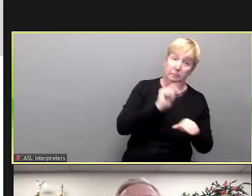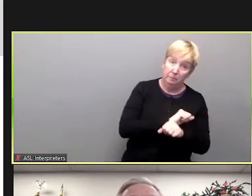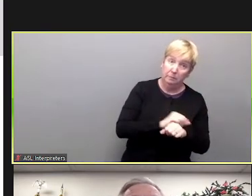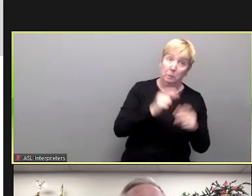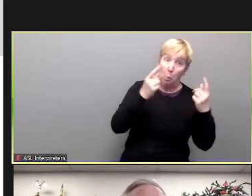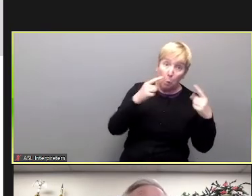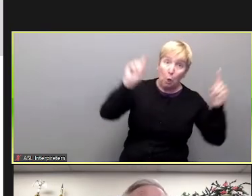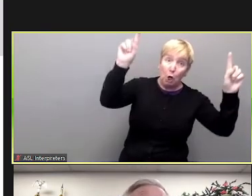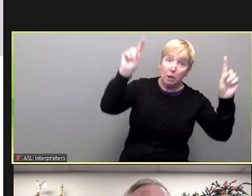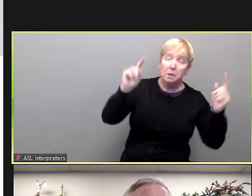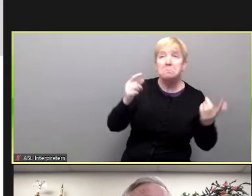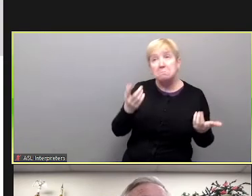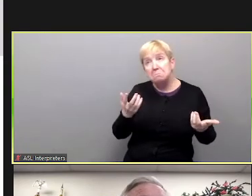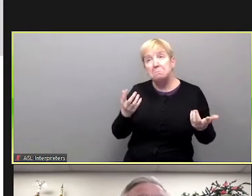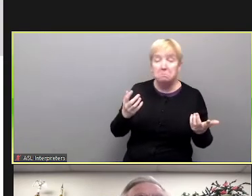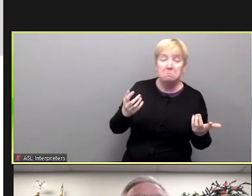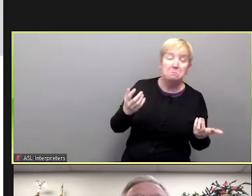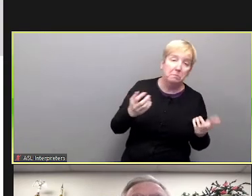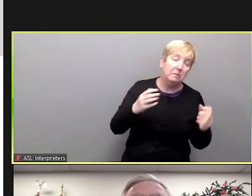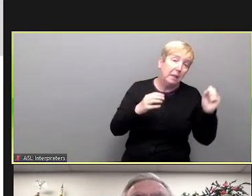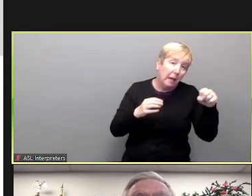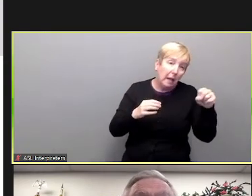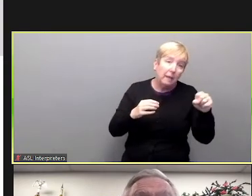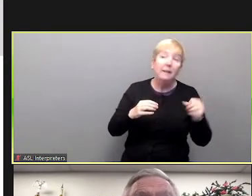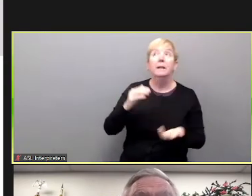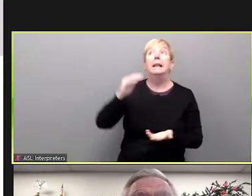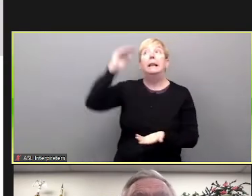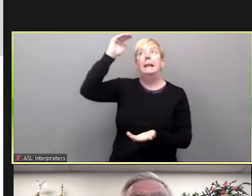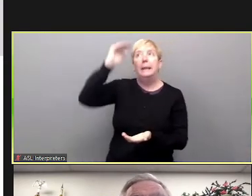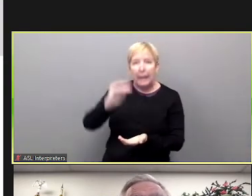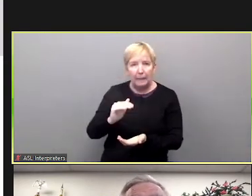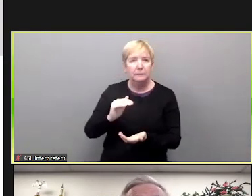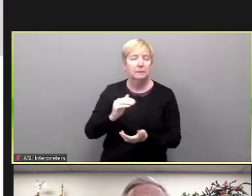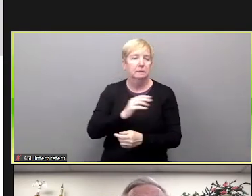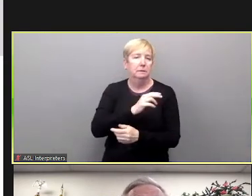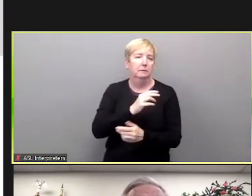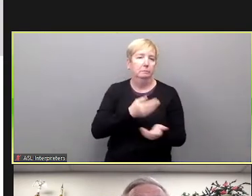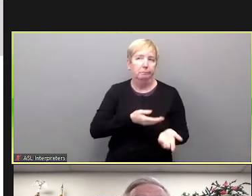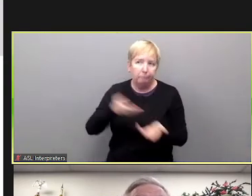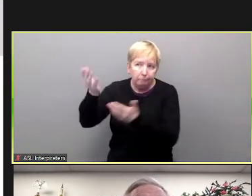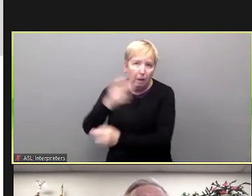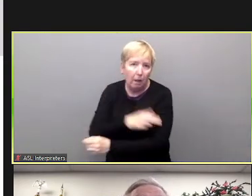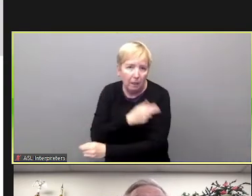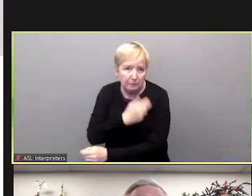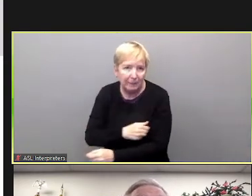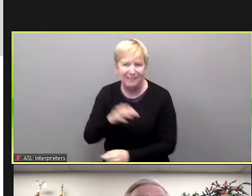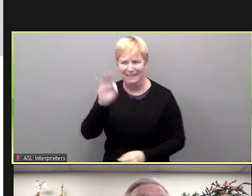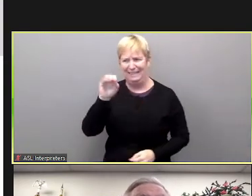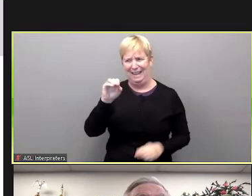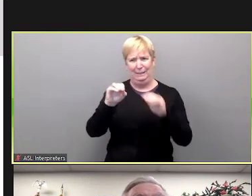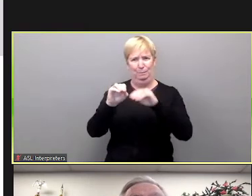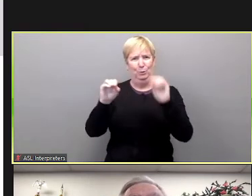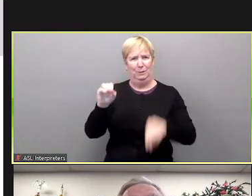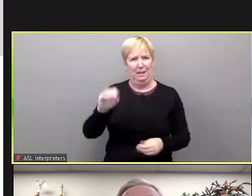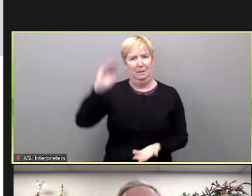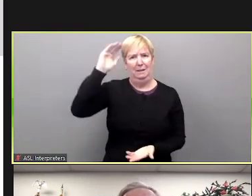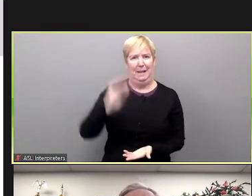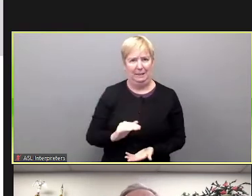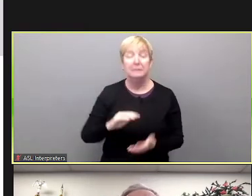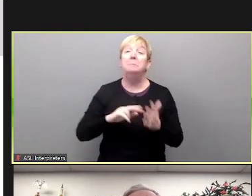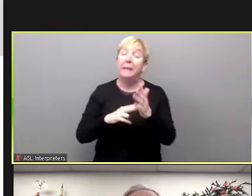no controversy that they reduce hospitalization by 90%. So if you get